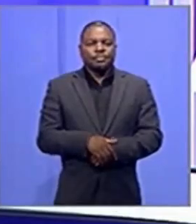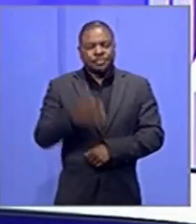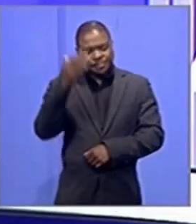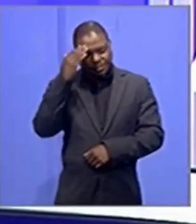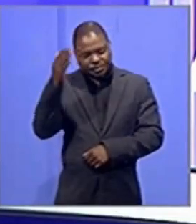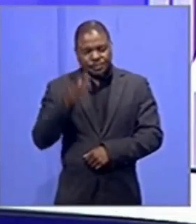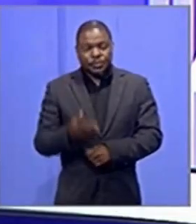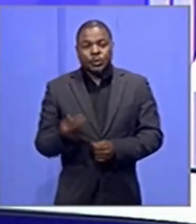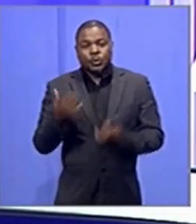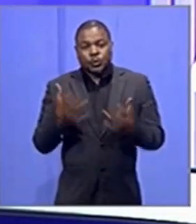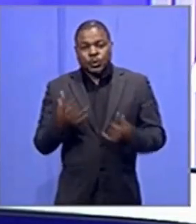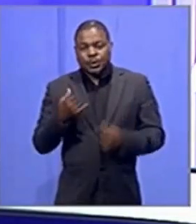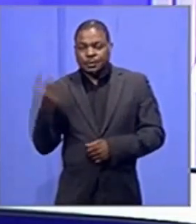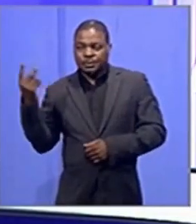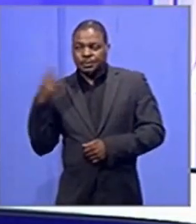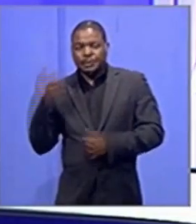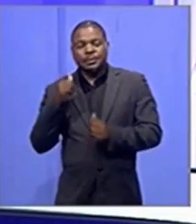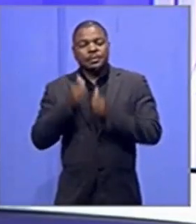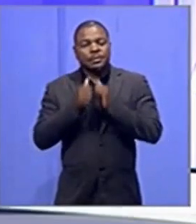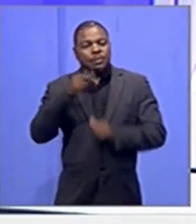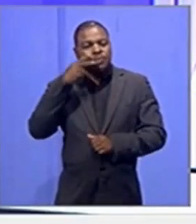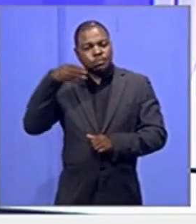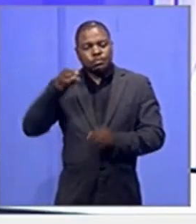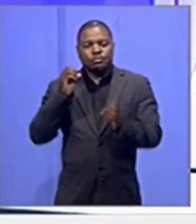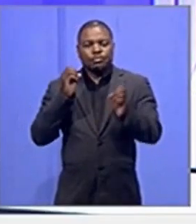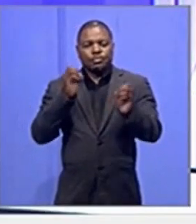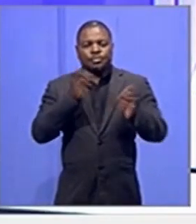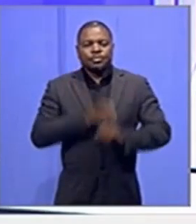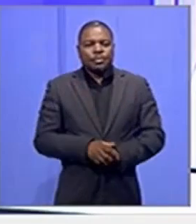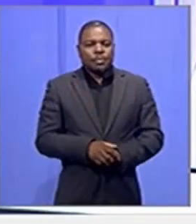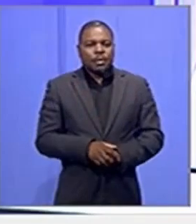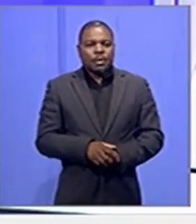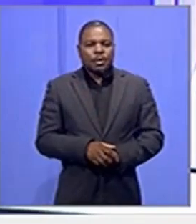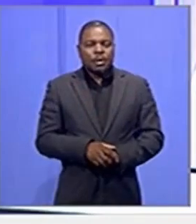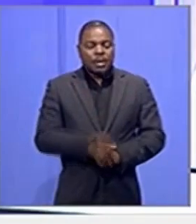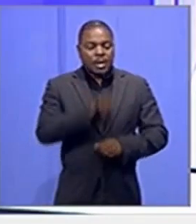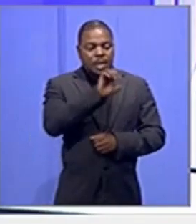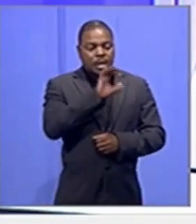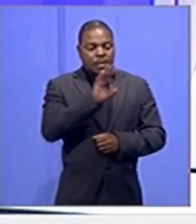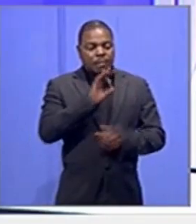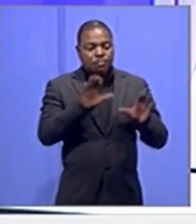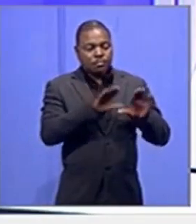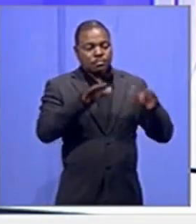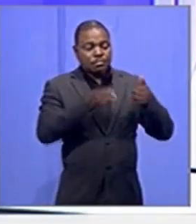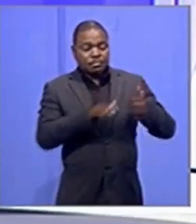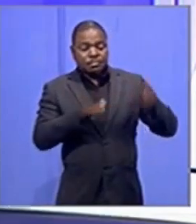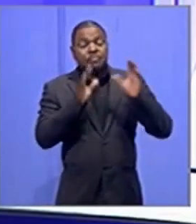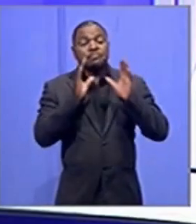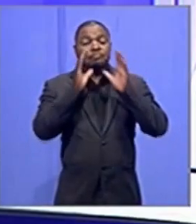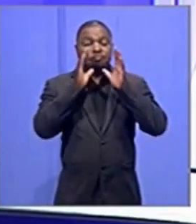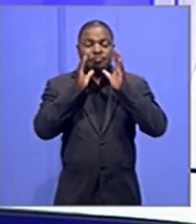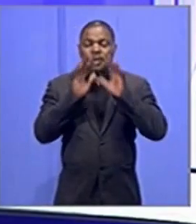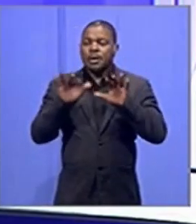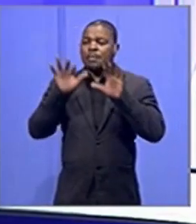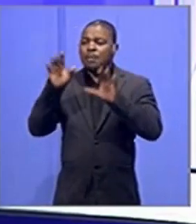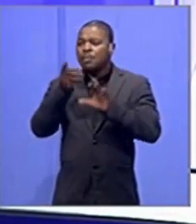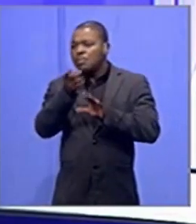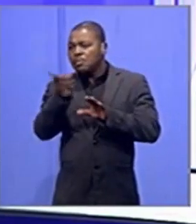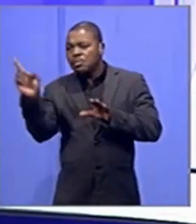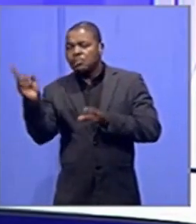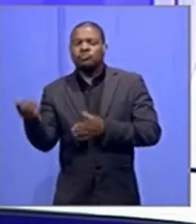Tameng le kgono tsela ke sepedišana le warra Augustine Letlalo. Moetapele wa EFF Julius Malema o retile baipelaetši bao ba